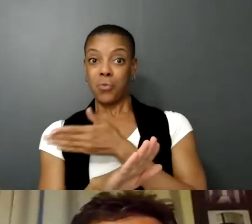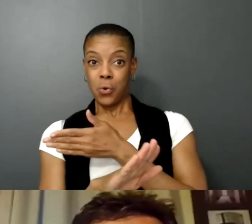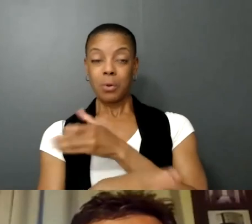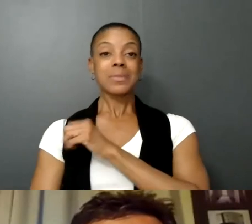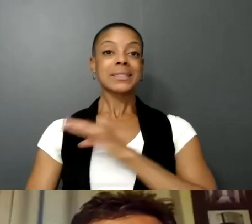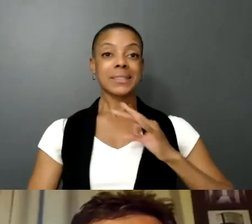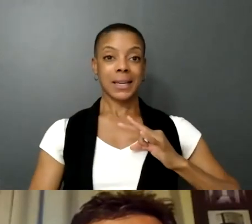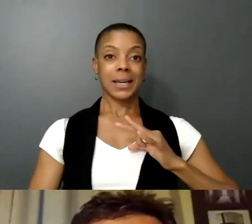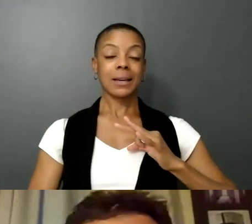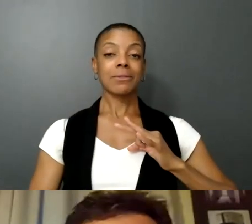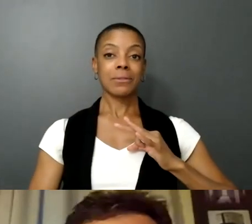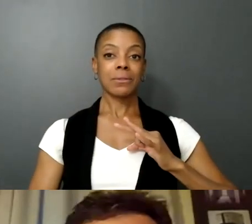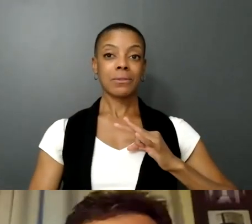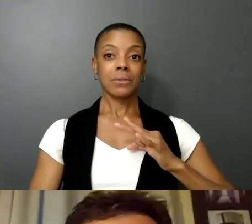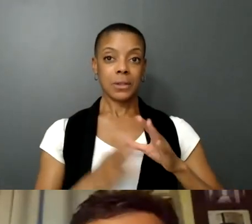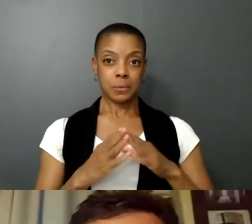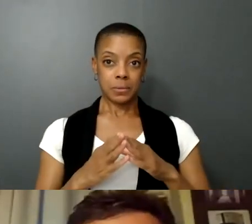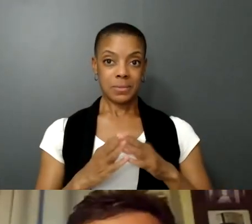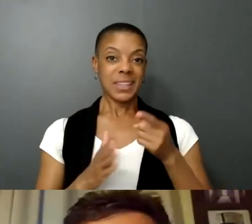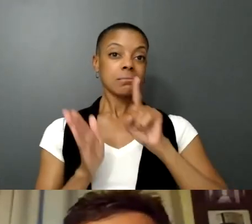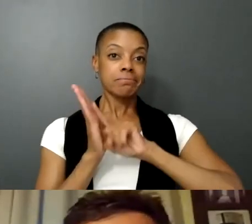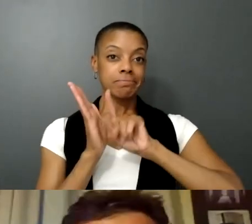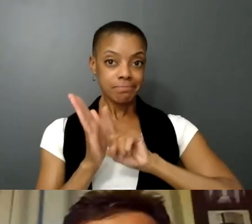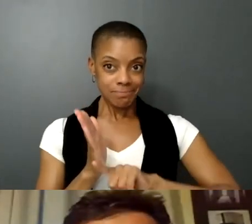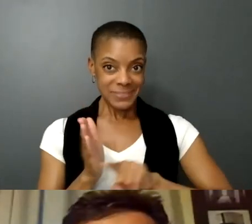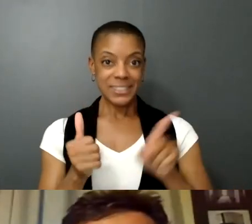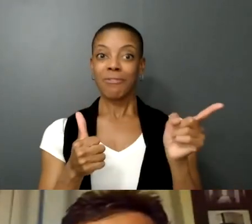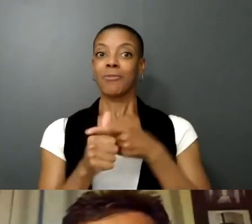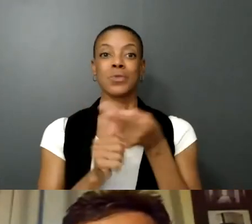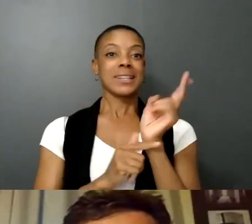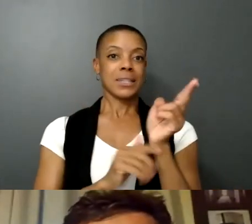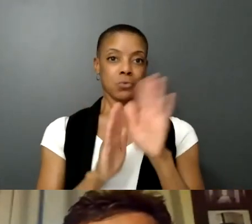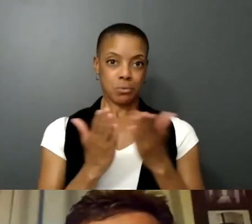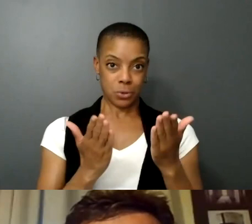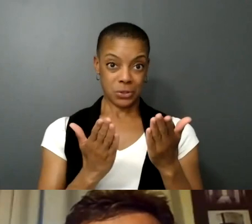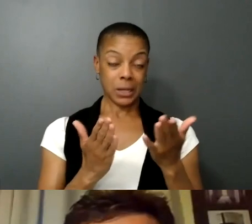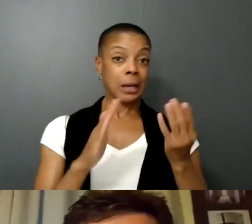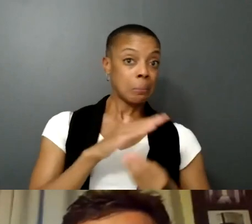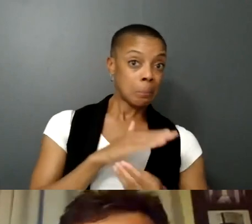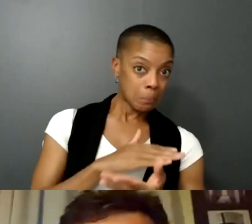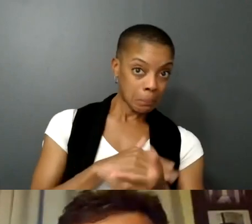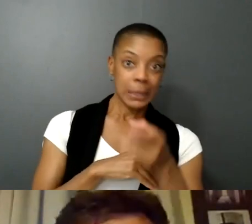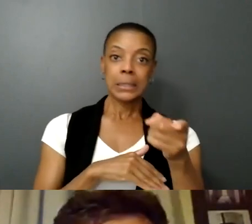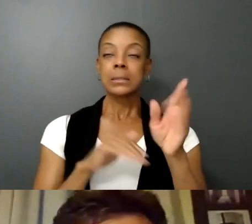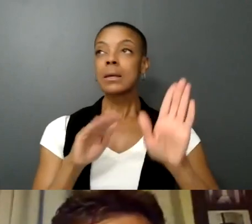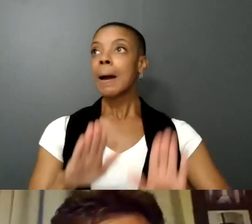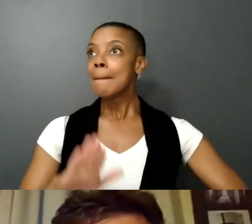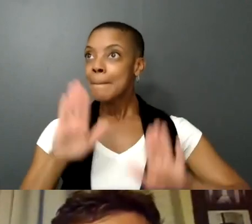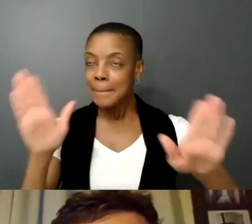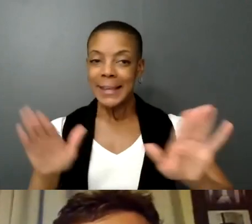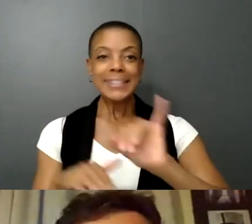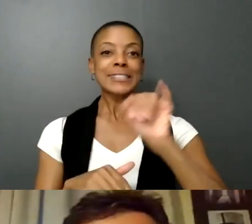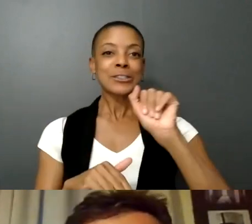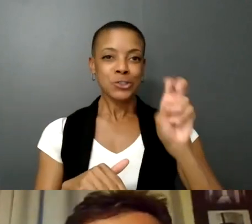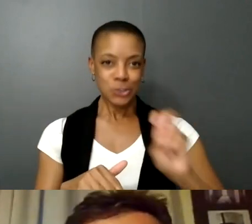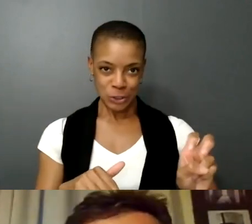member when he was researching his first history book. And by the way, he is an amazing jazz musician as